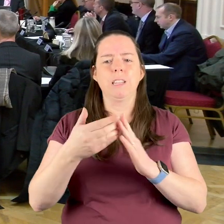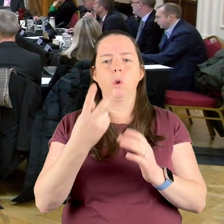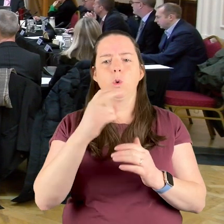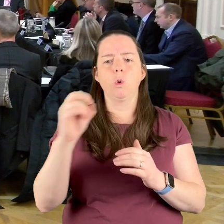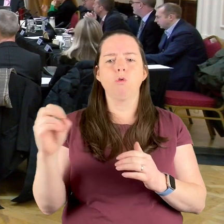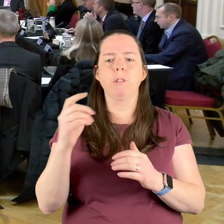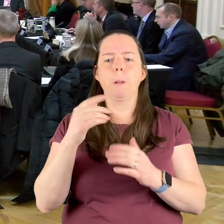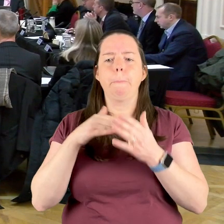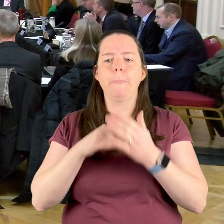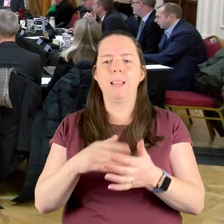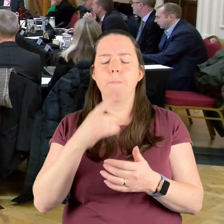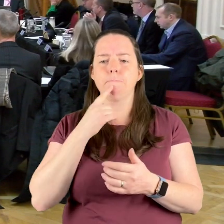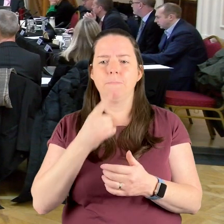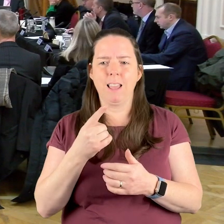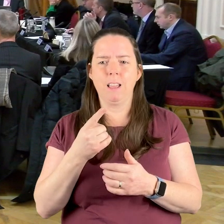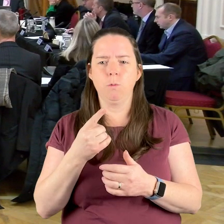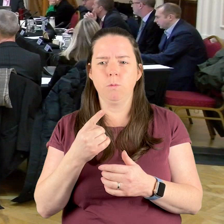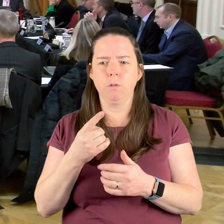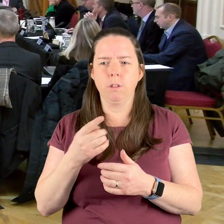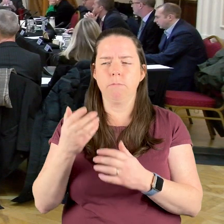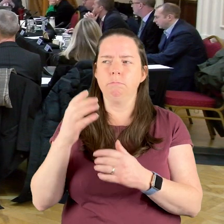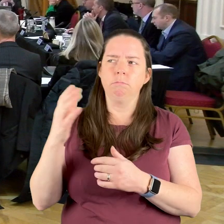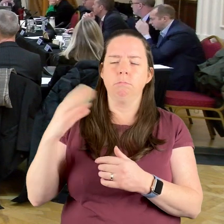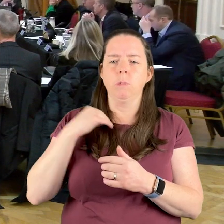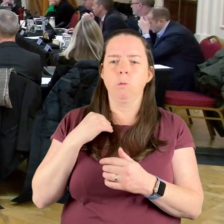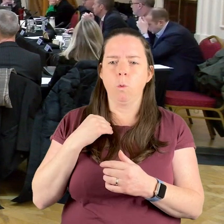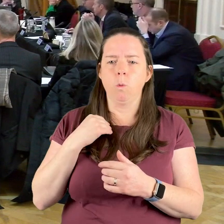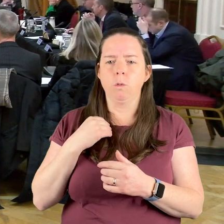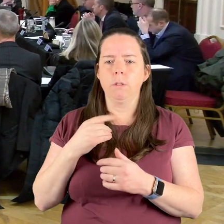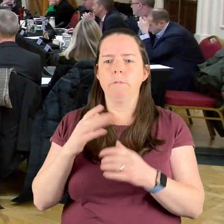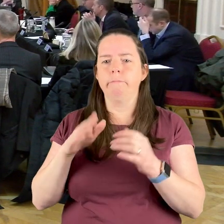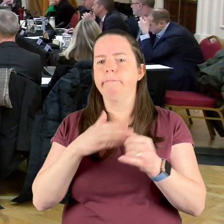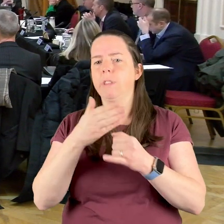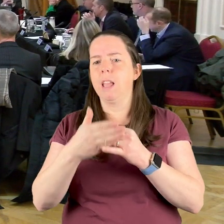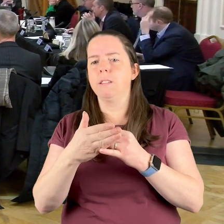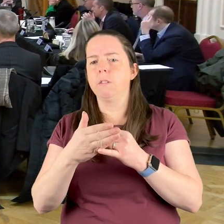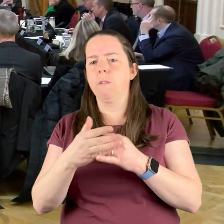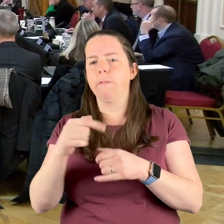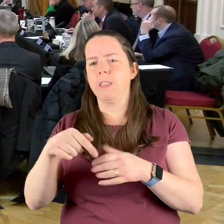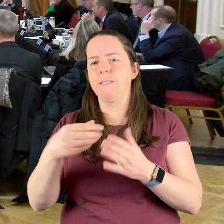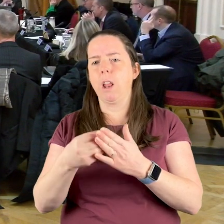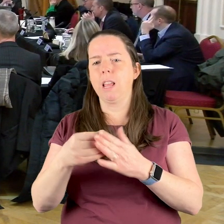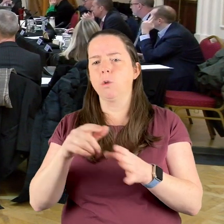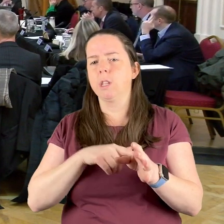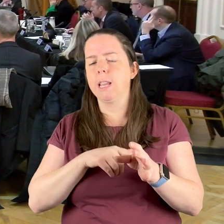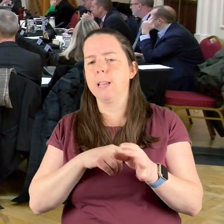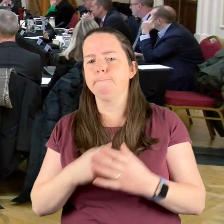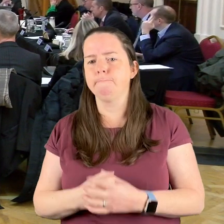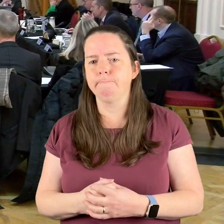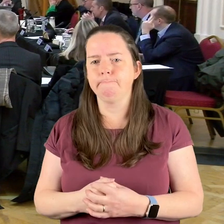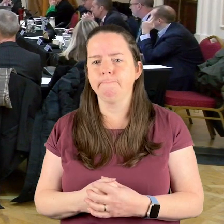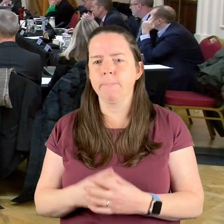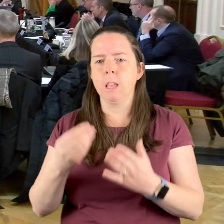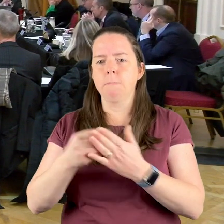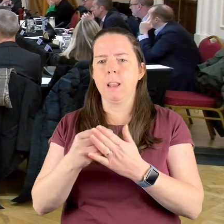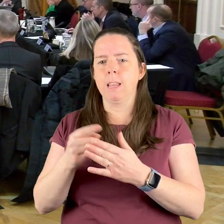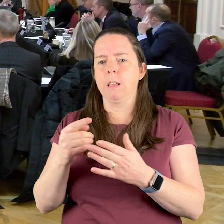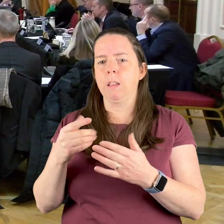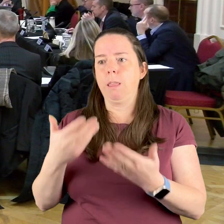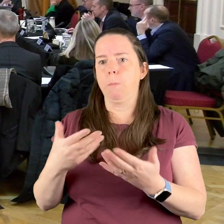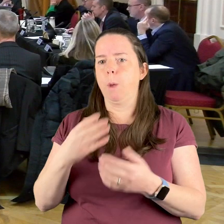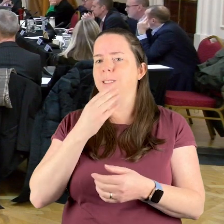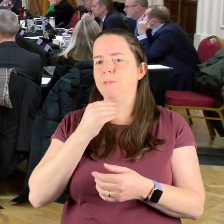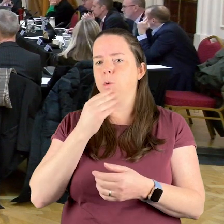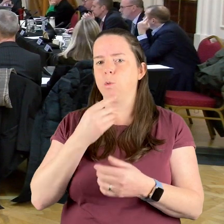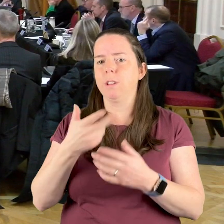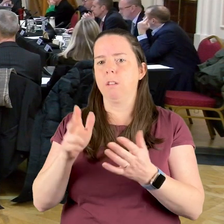Can I just add to it that we've also been advised of an additional 200 million that has come down for till the end of this financial year. That